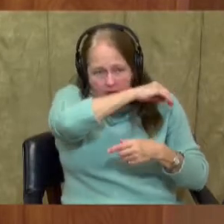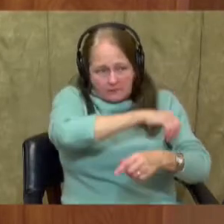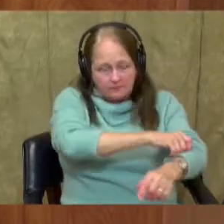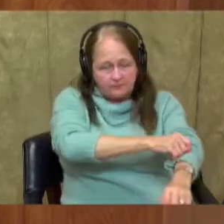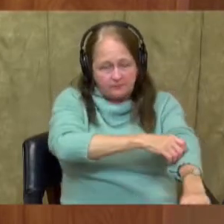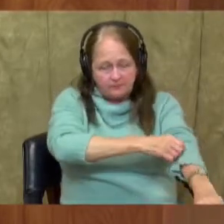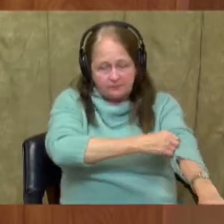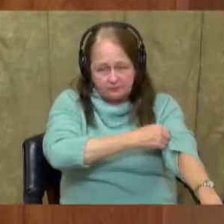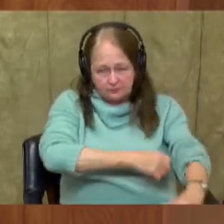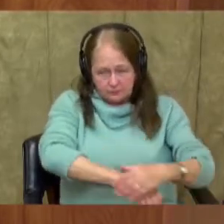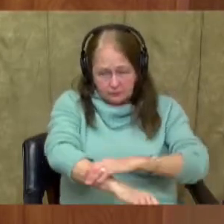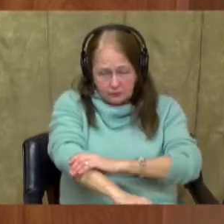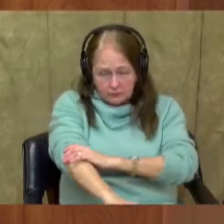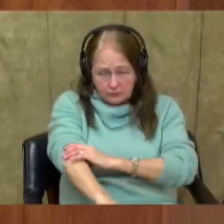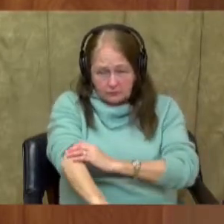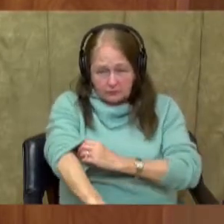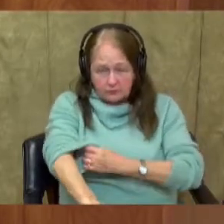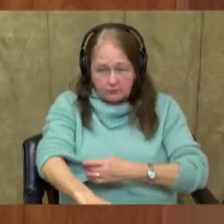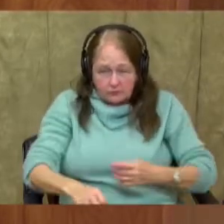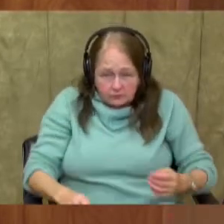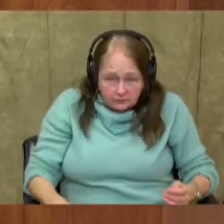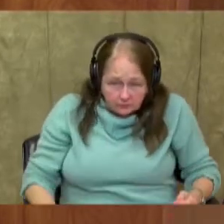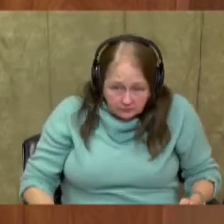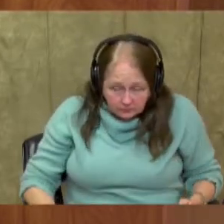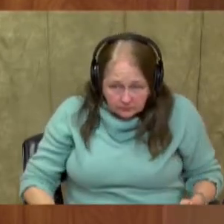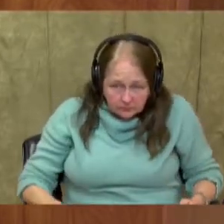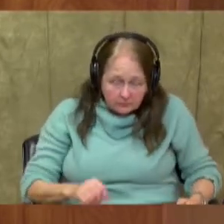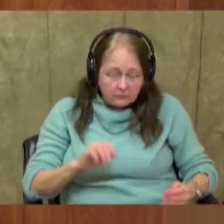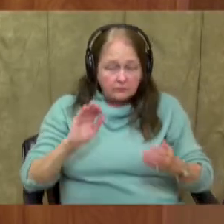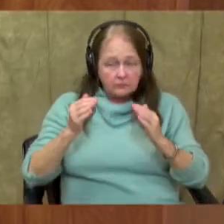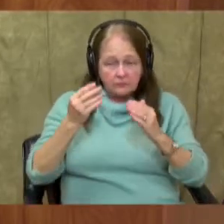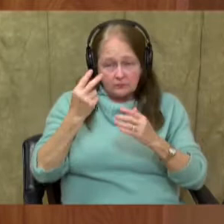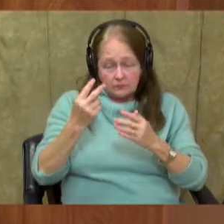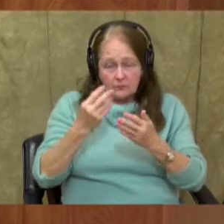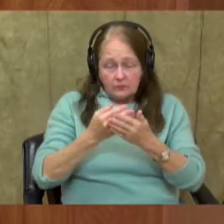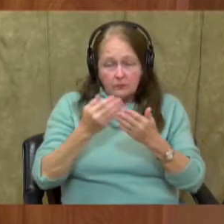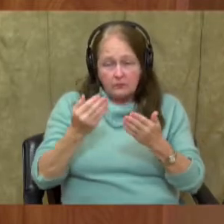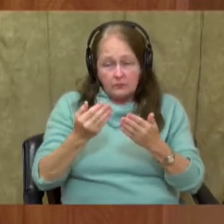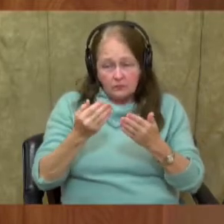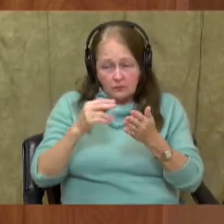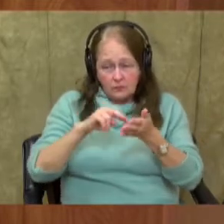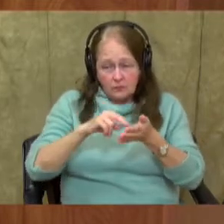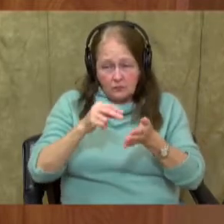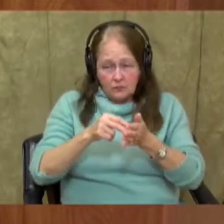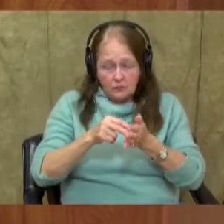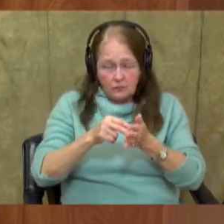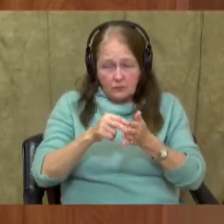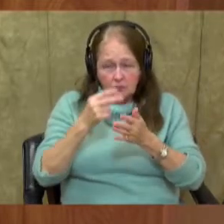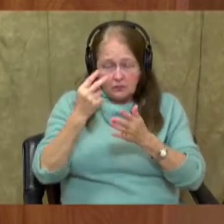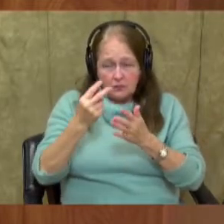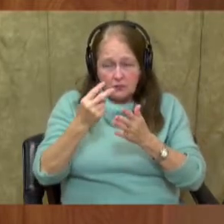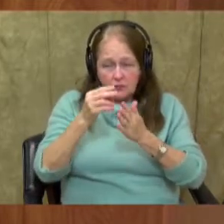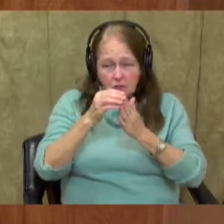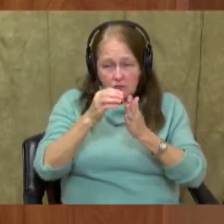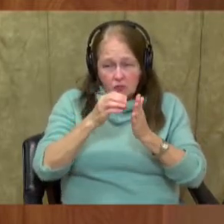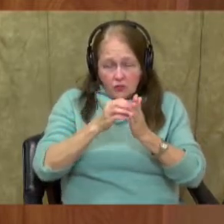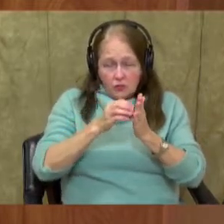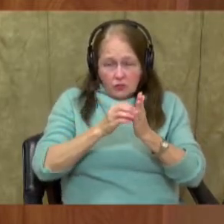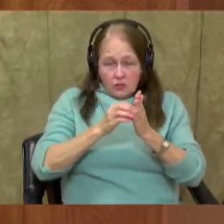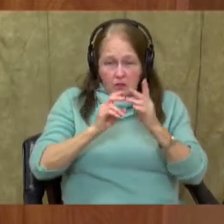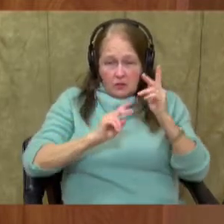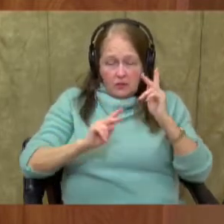contrasting means that you find the similarities and the differences between 2 things. That can also mean 2 articles,